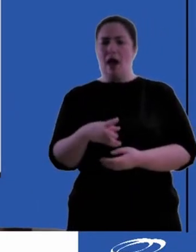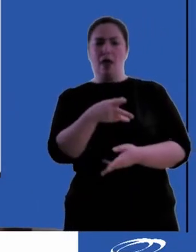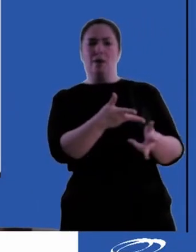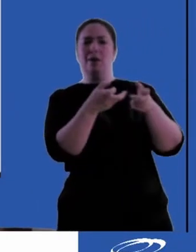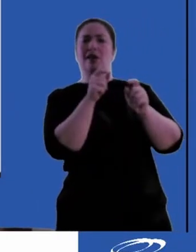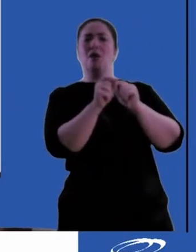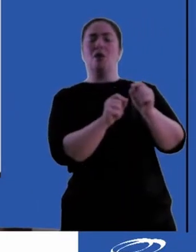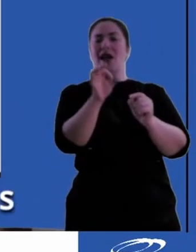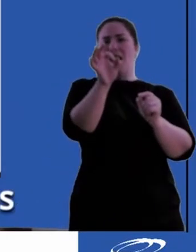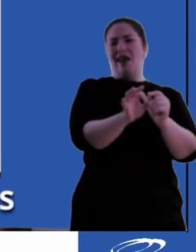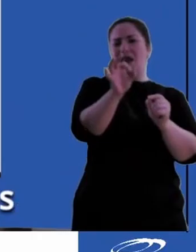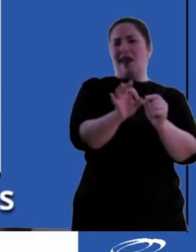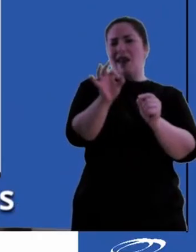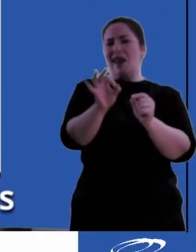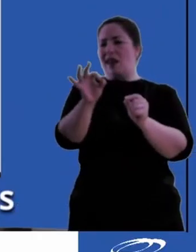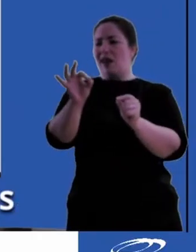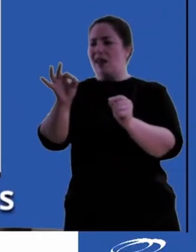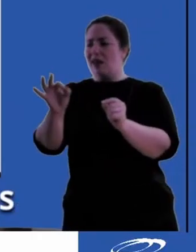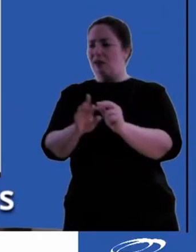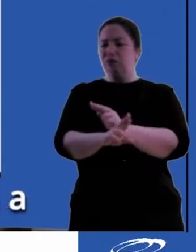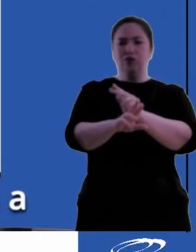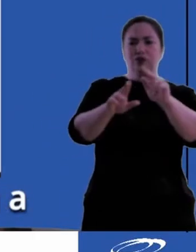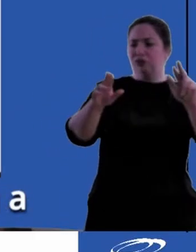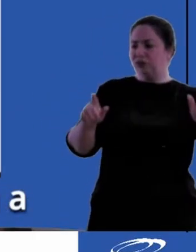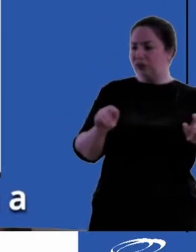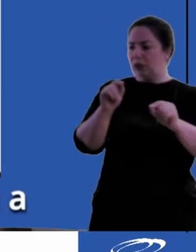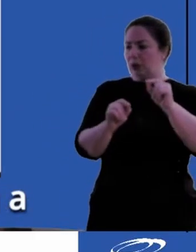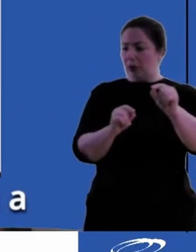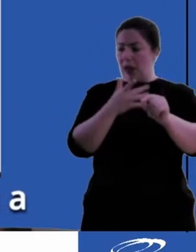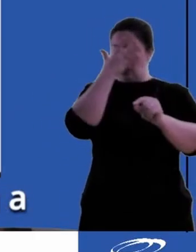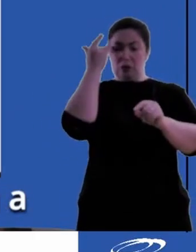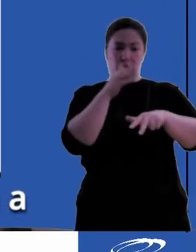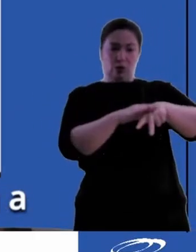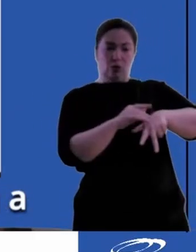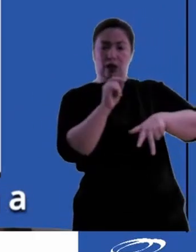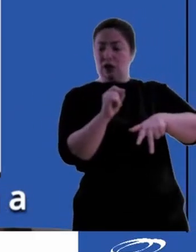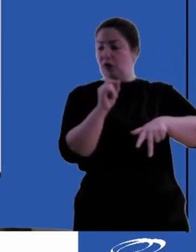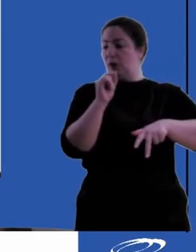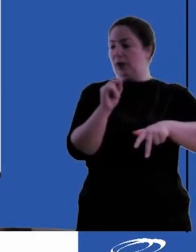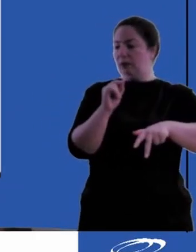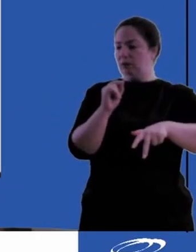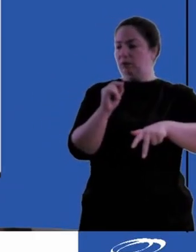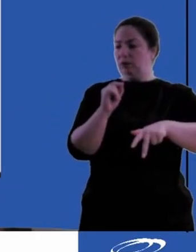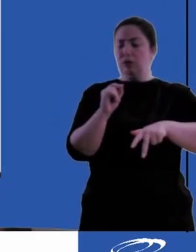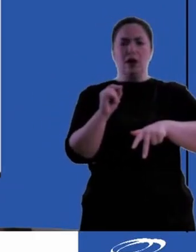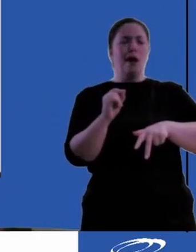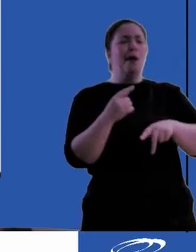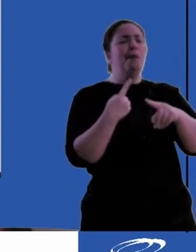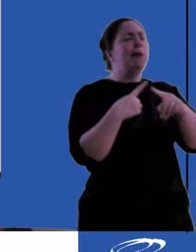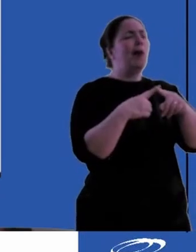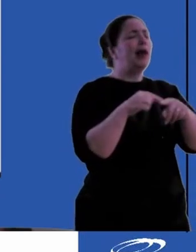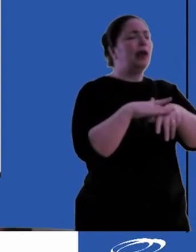mycobacterial cultures. Those were 5 and 1% respectively. But remember, that's not saying they are the cause of periprosthetic joint infection. That's just